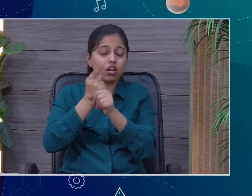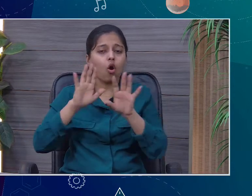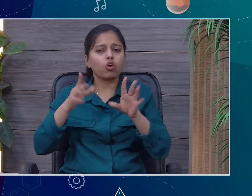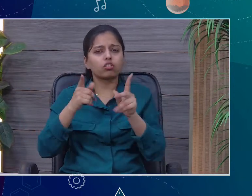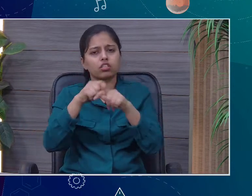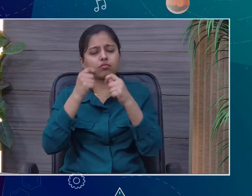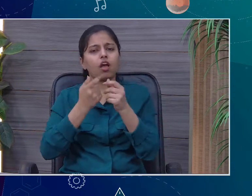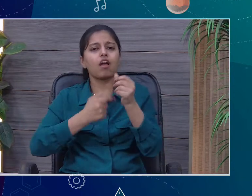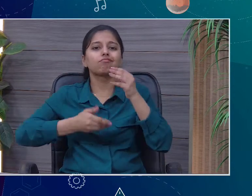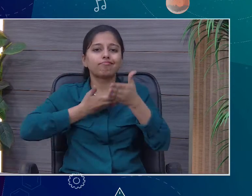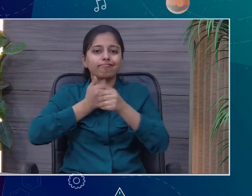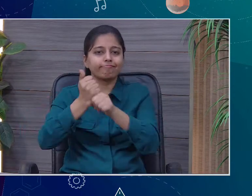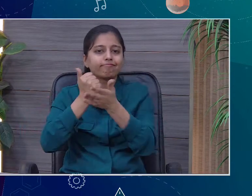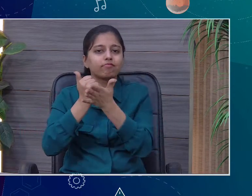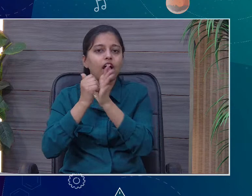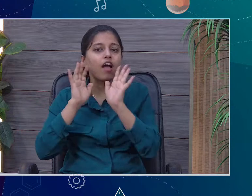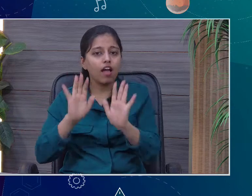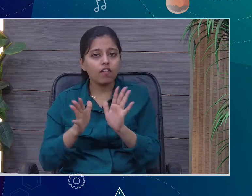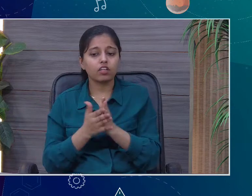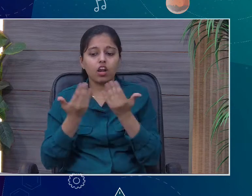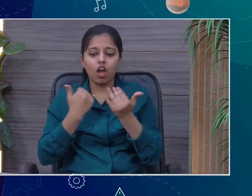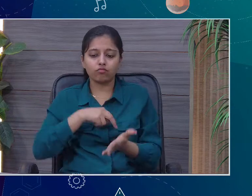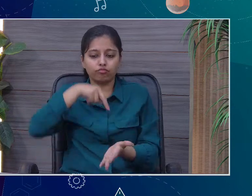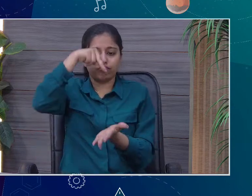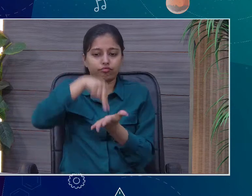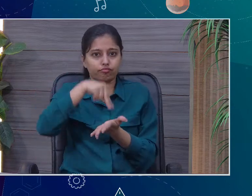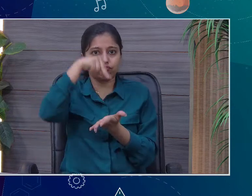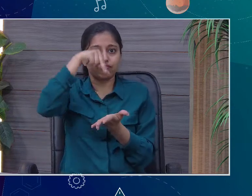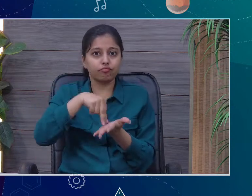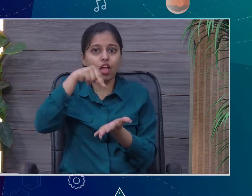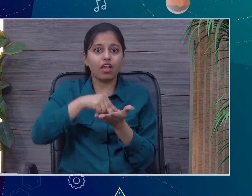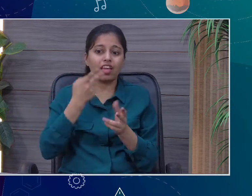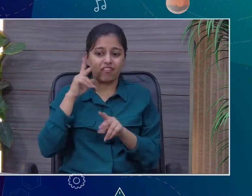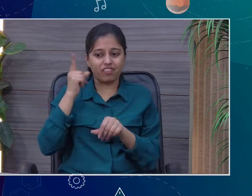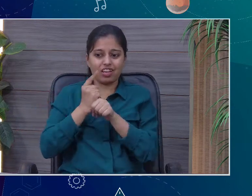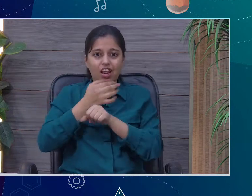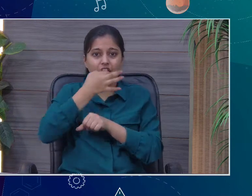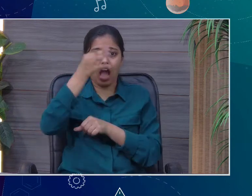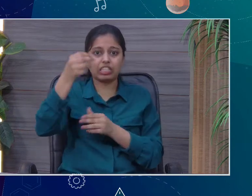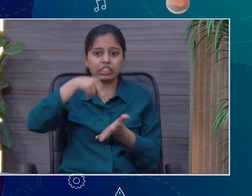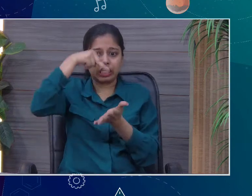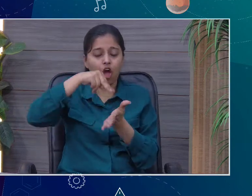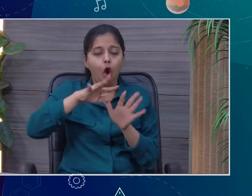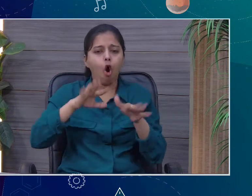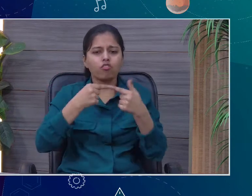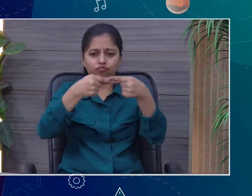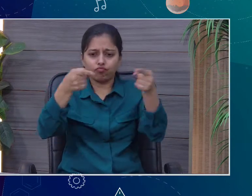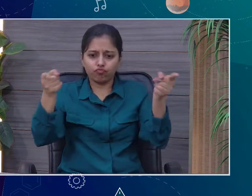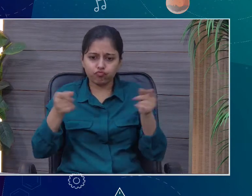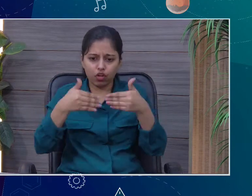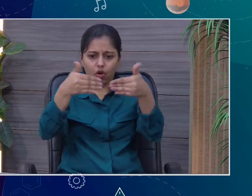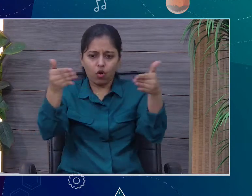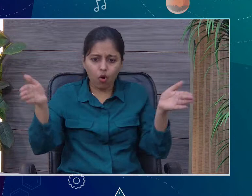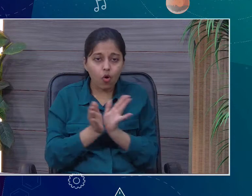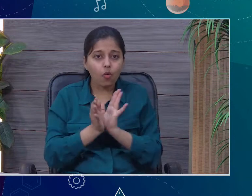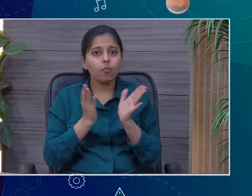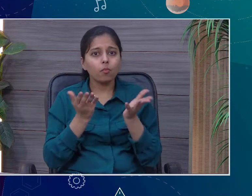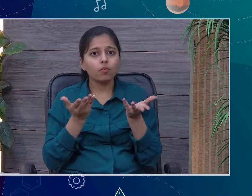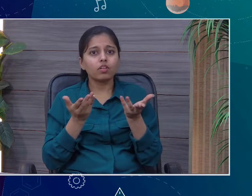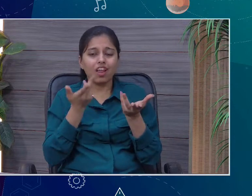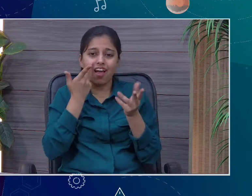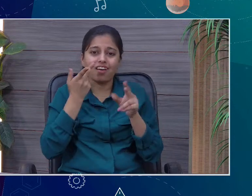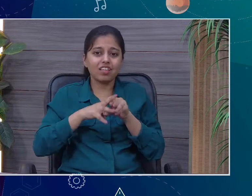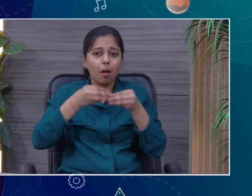Okay, now we are going to jump. Now the teacher asks them to make a circle, because now we just